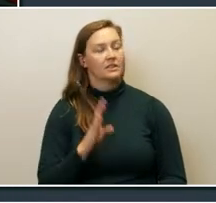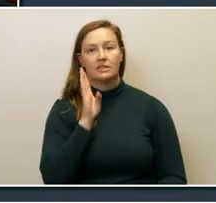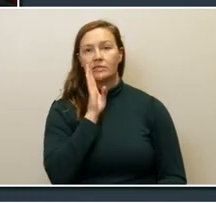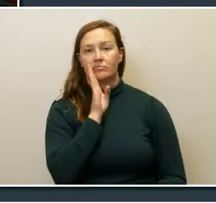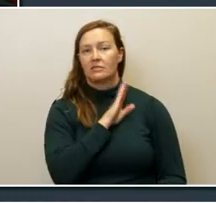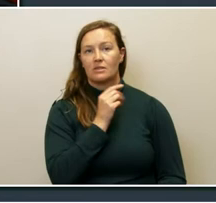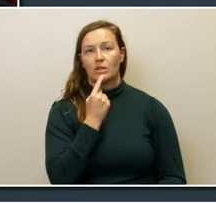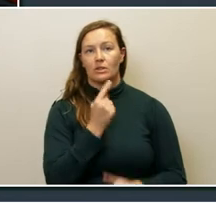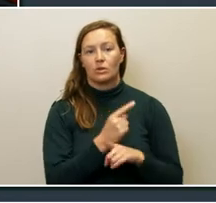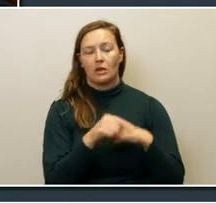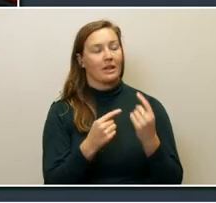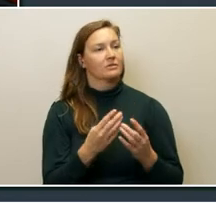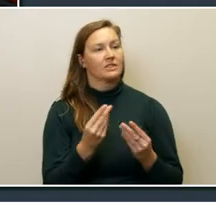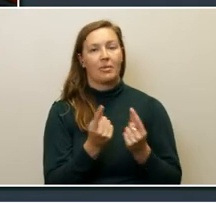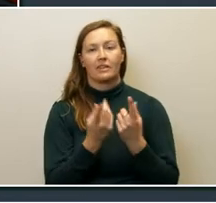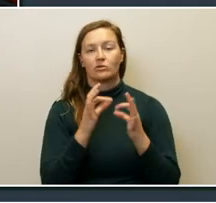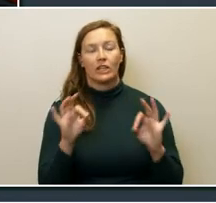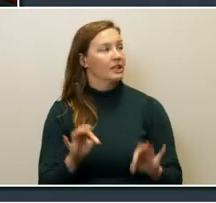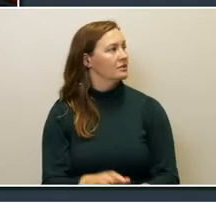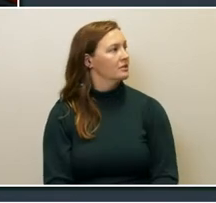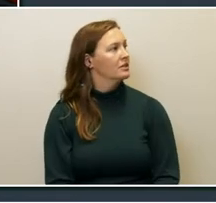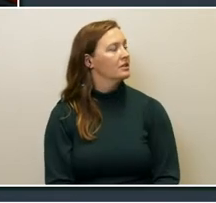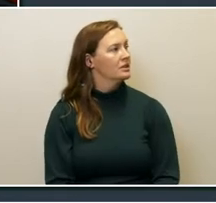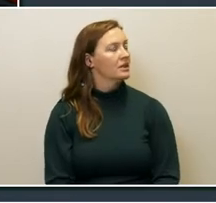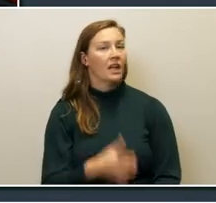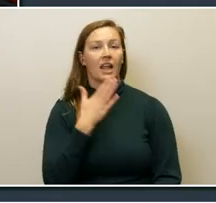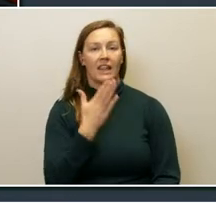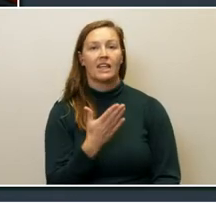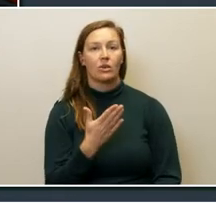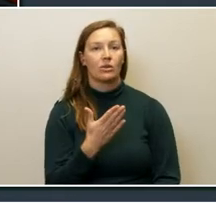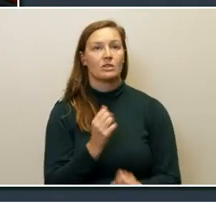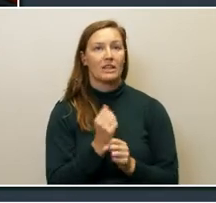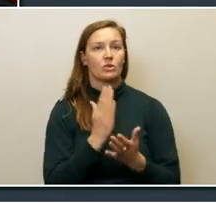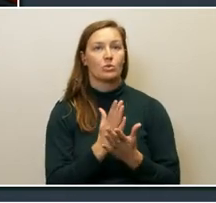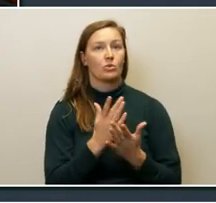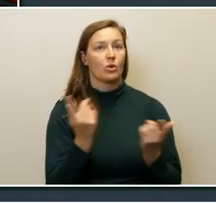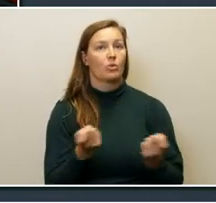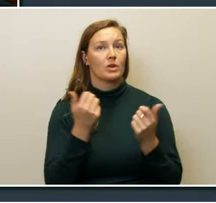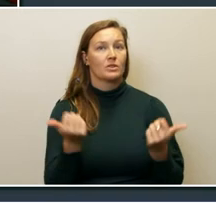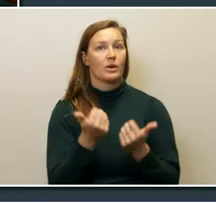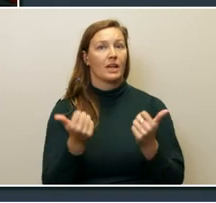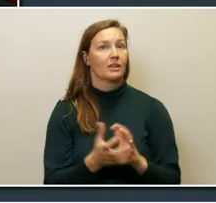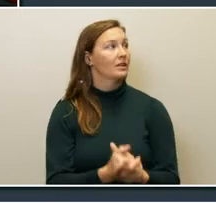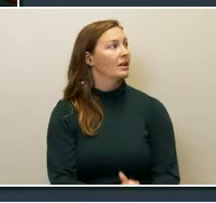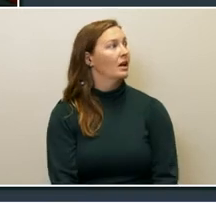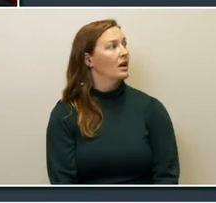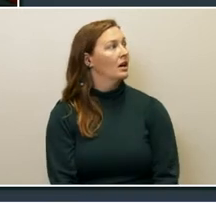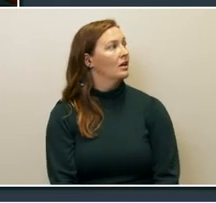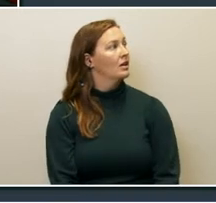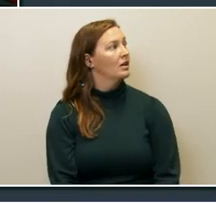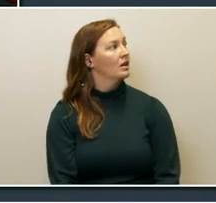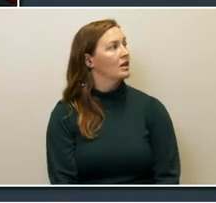somebody. Thank you very much. I'll just make sure this works all right. And